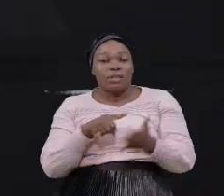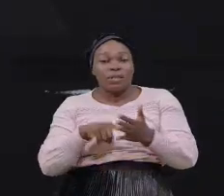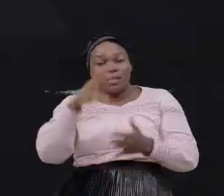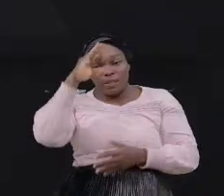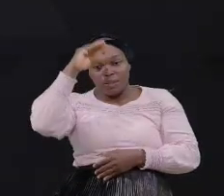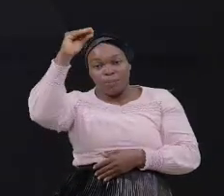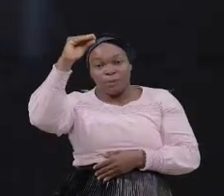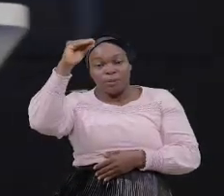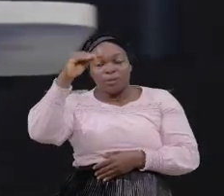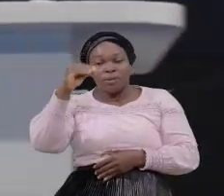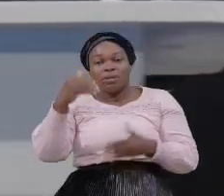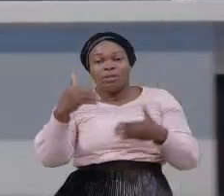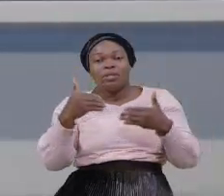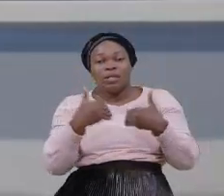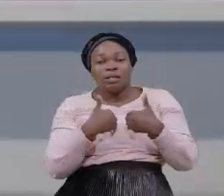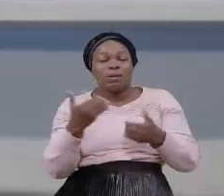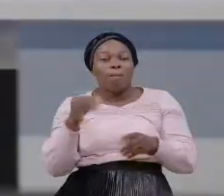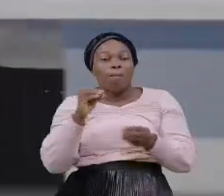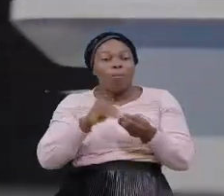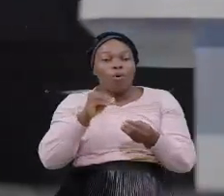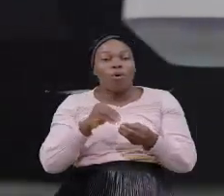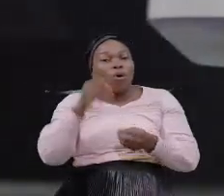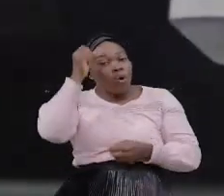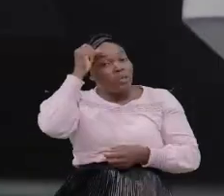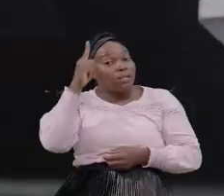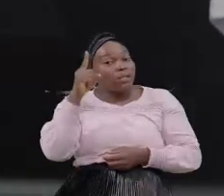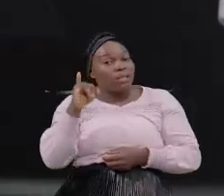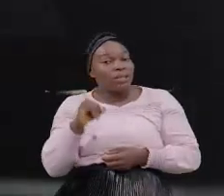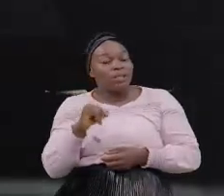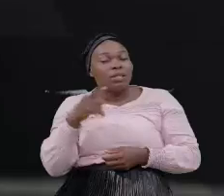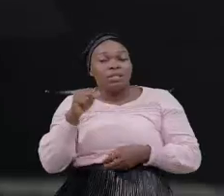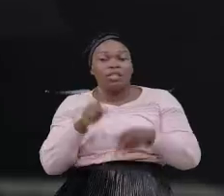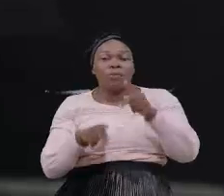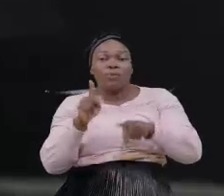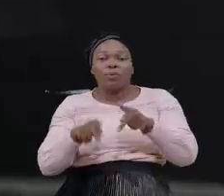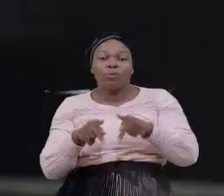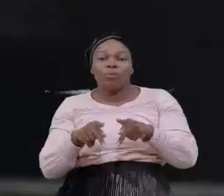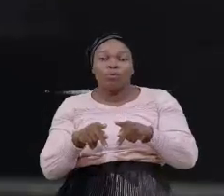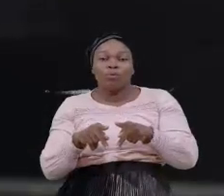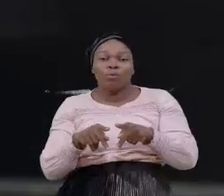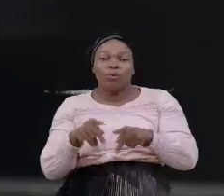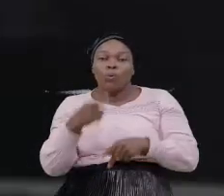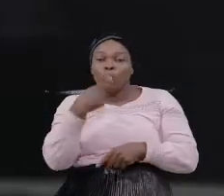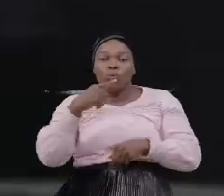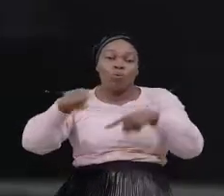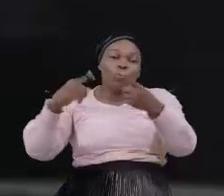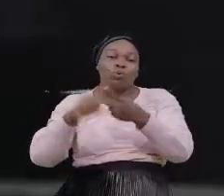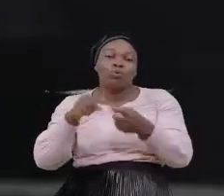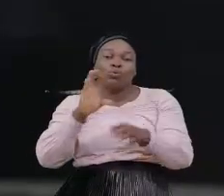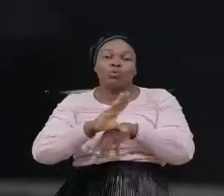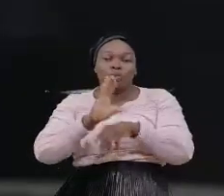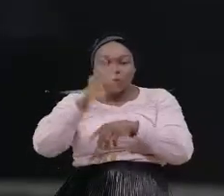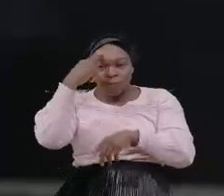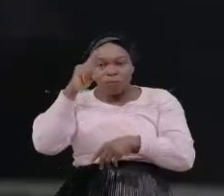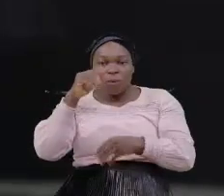more understanding than people who have been going to church for 20 years, 30 years,